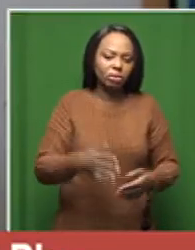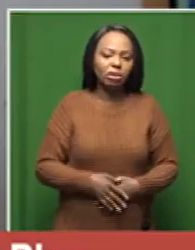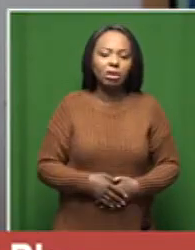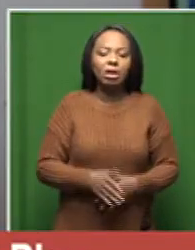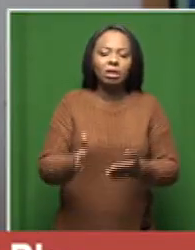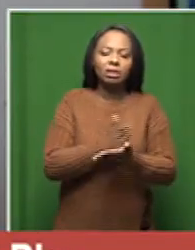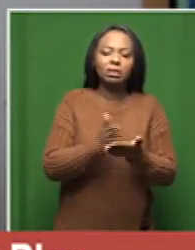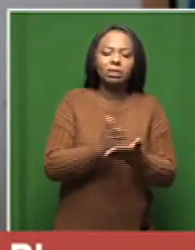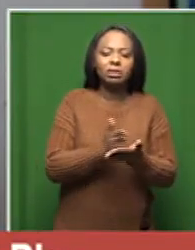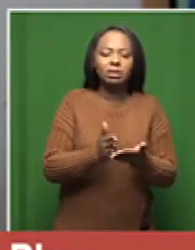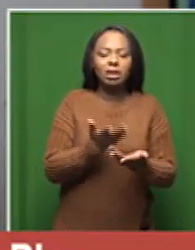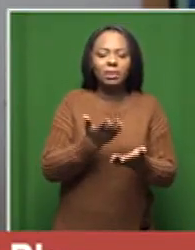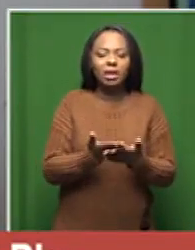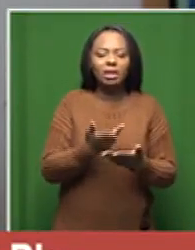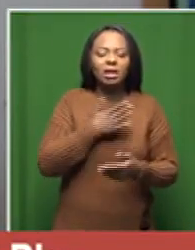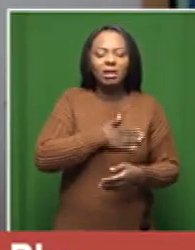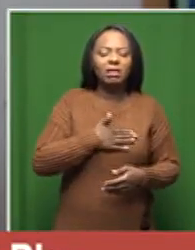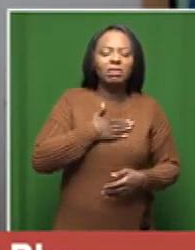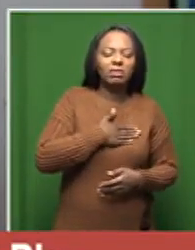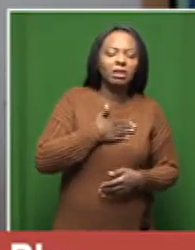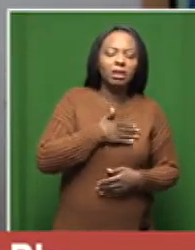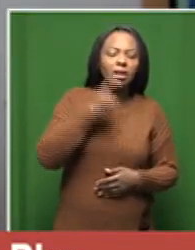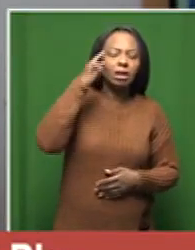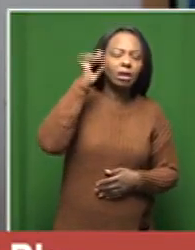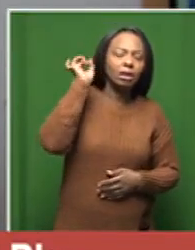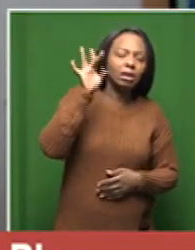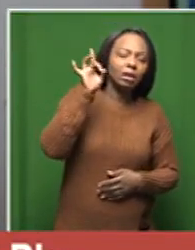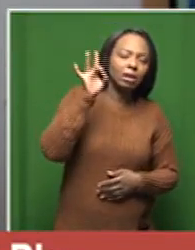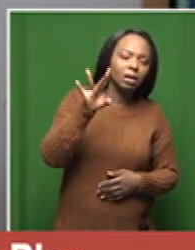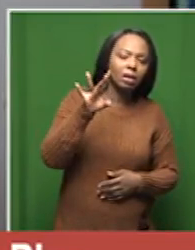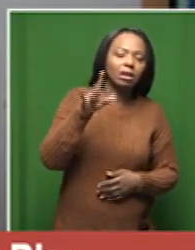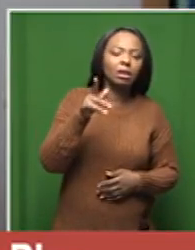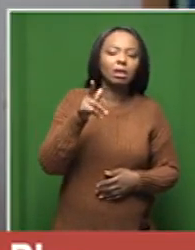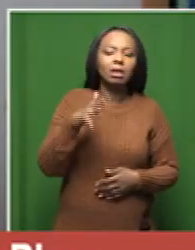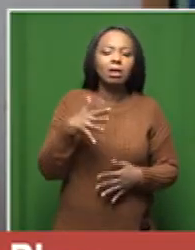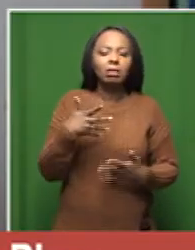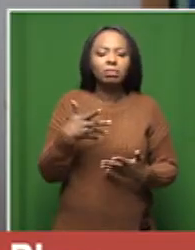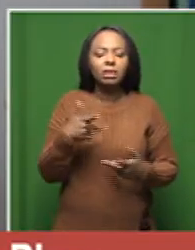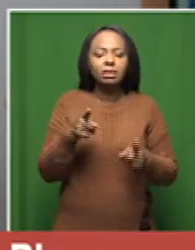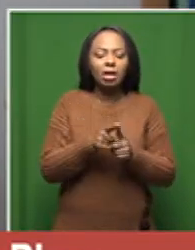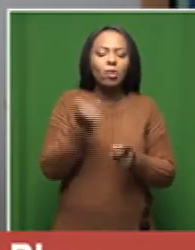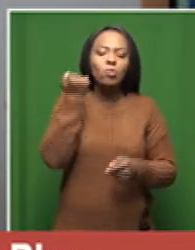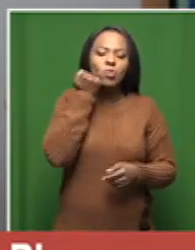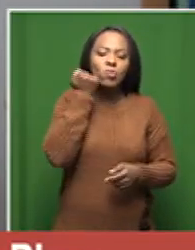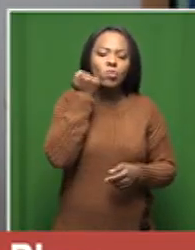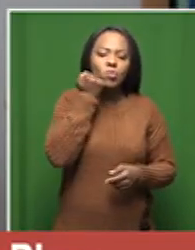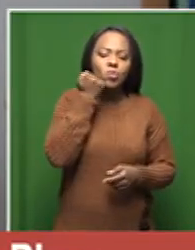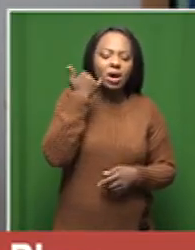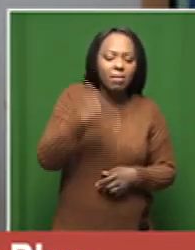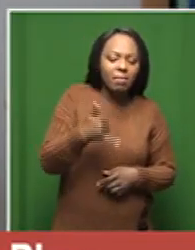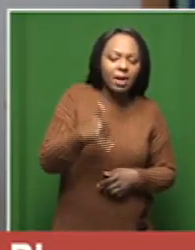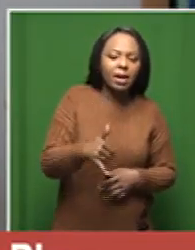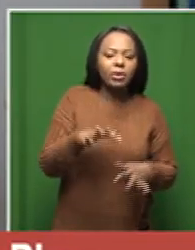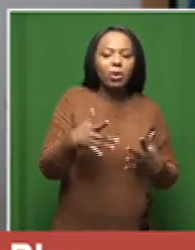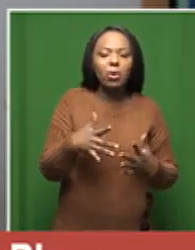bit out of sorts with a bit of a headache, a bit of muscle pains. They may even have a low temperature for a day or two